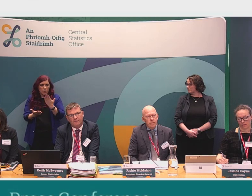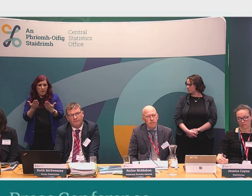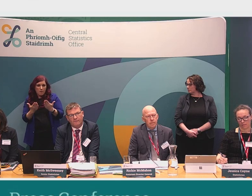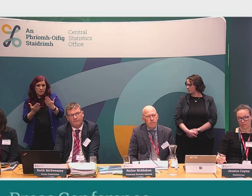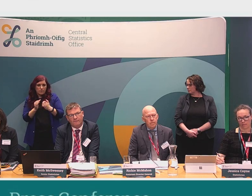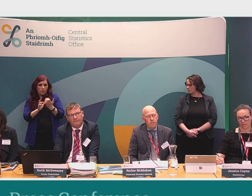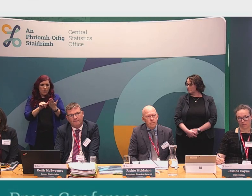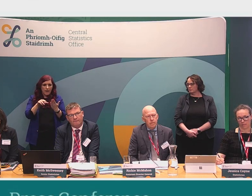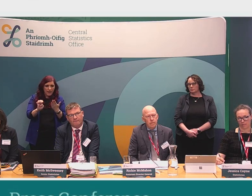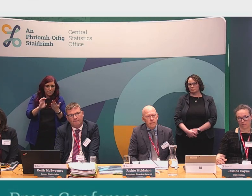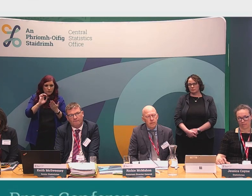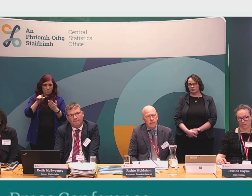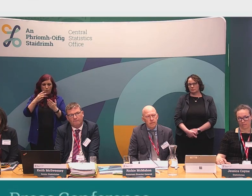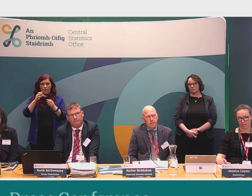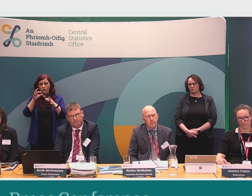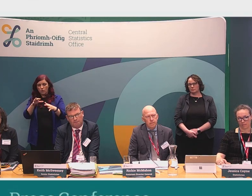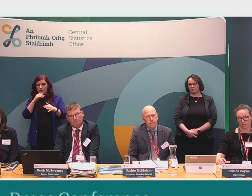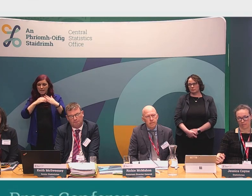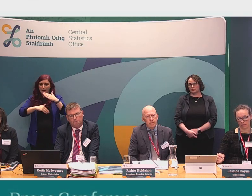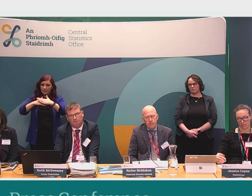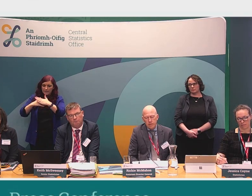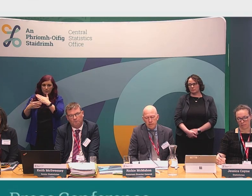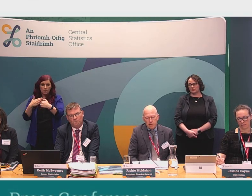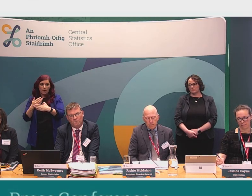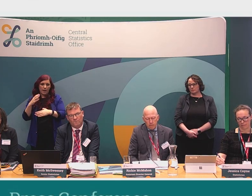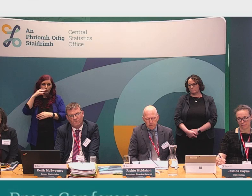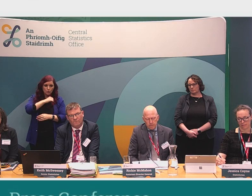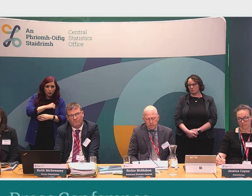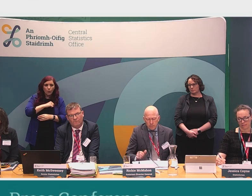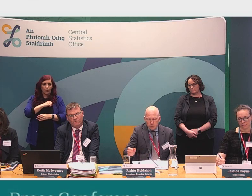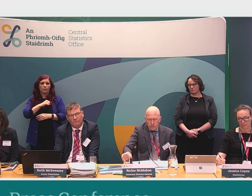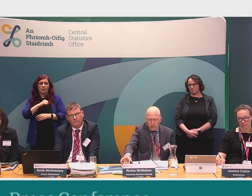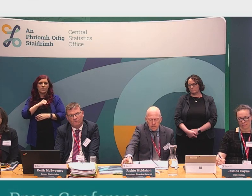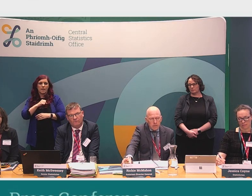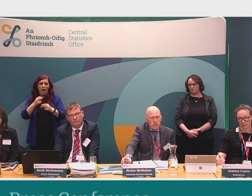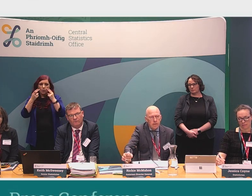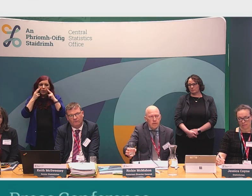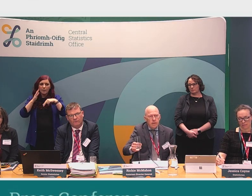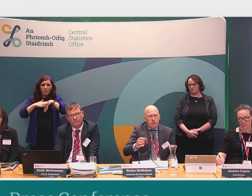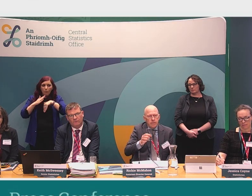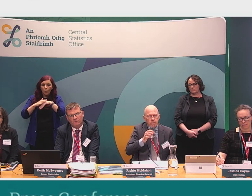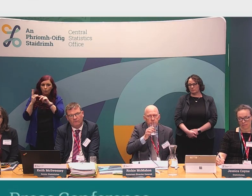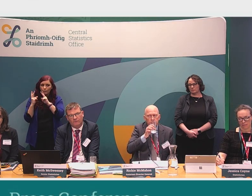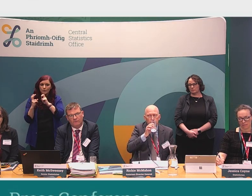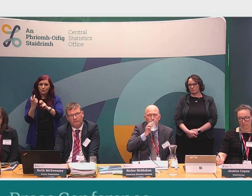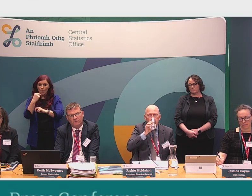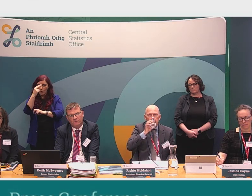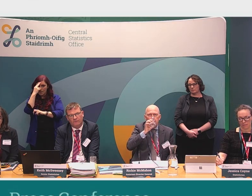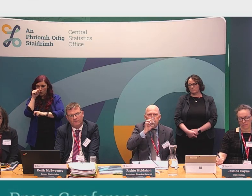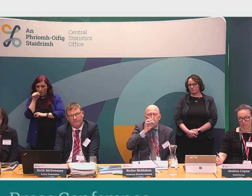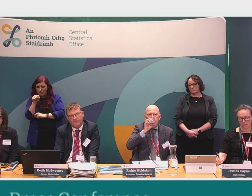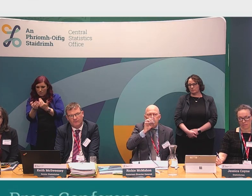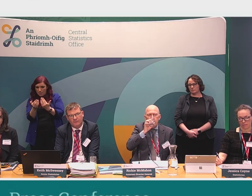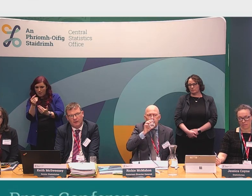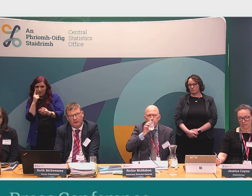there's limitations in what we can assume on that. And as you say, we need further research to really understand what those comparisons are telling us about the